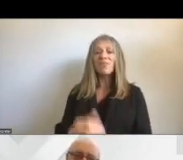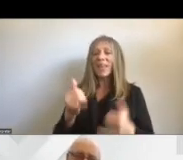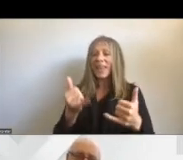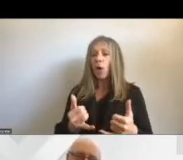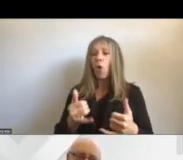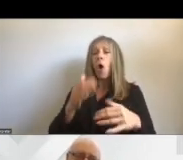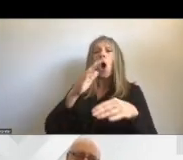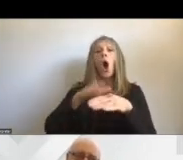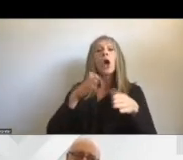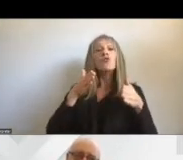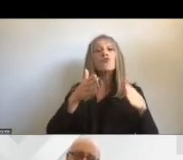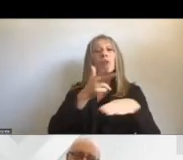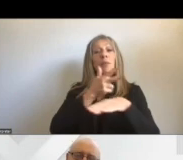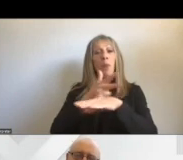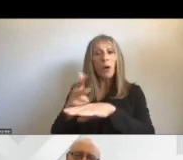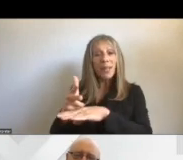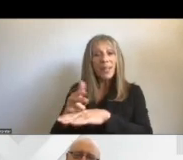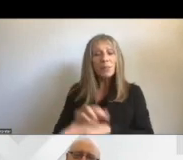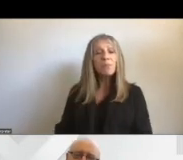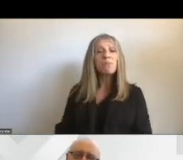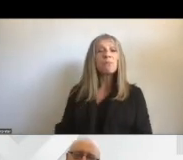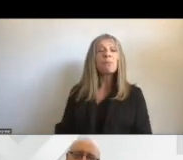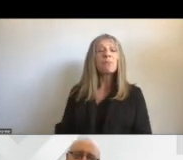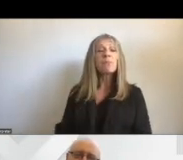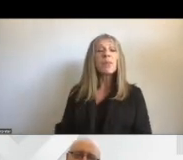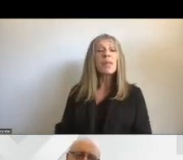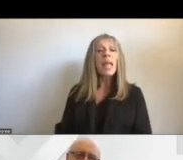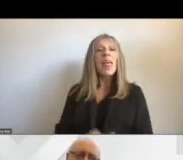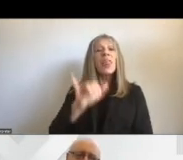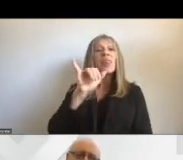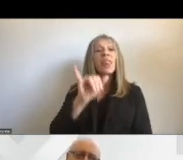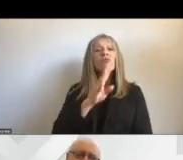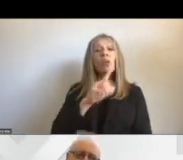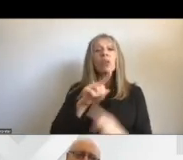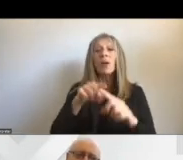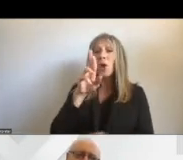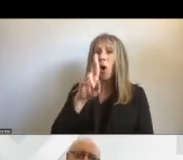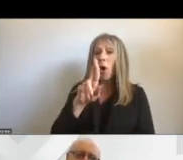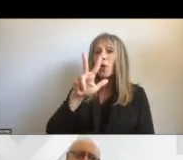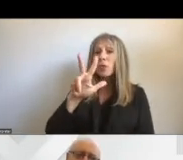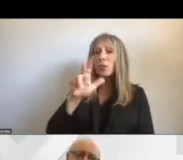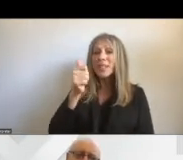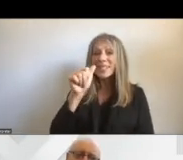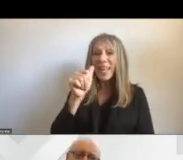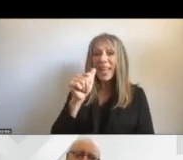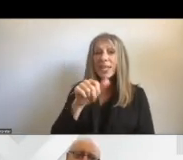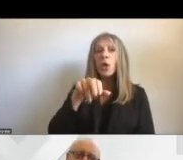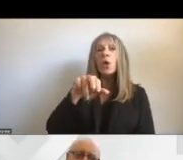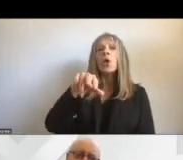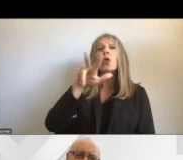the ambient sound. So beaconing tends to be a little louder than the walk indication.